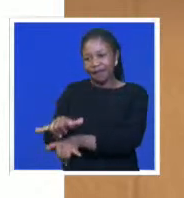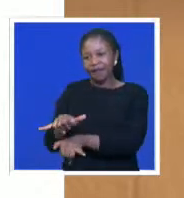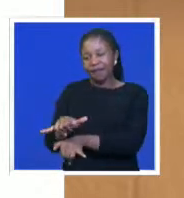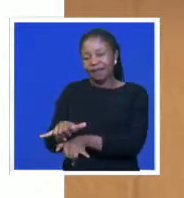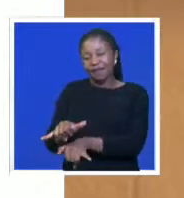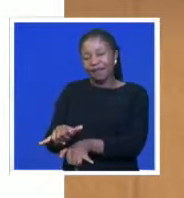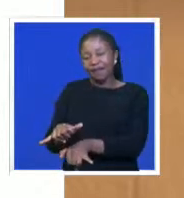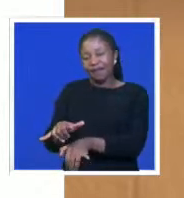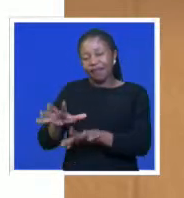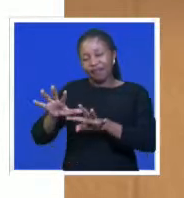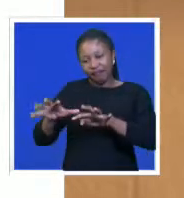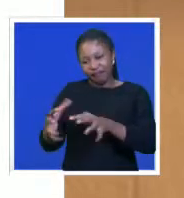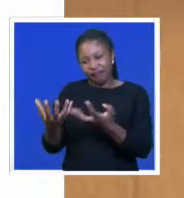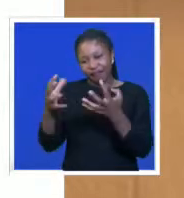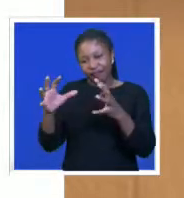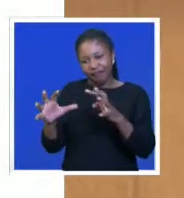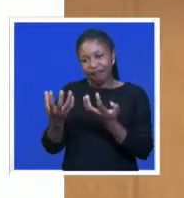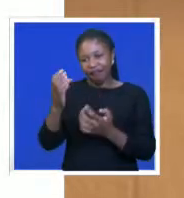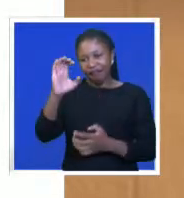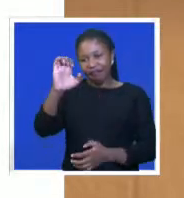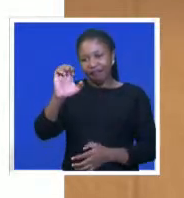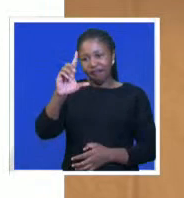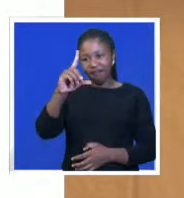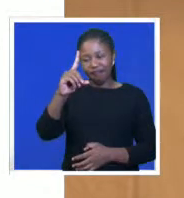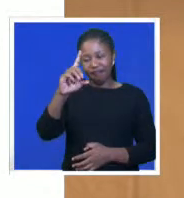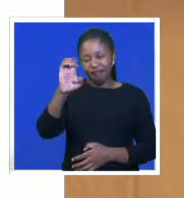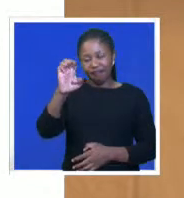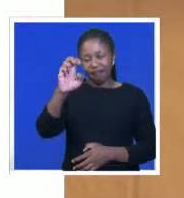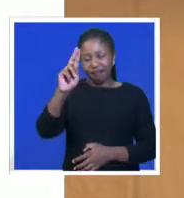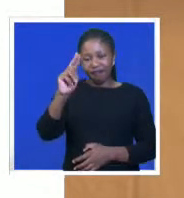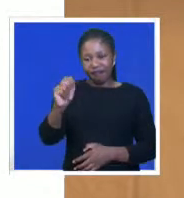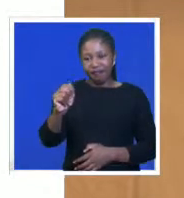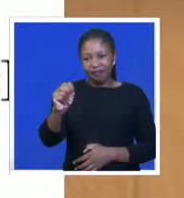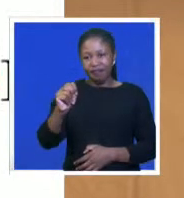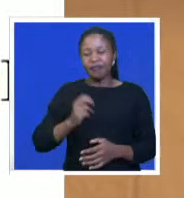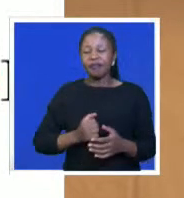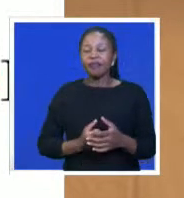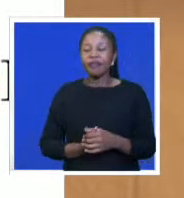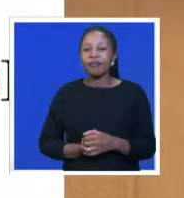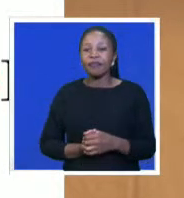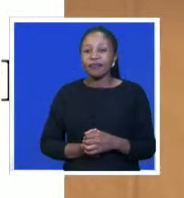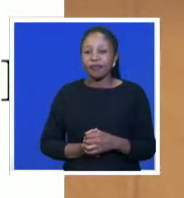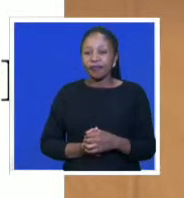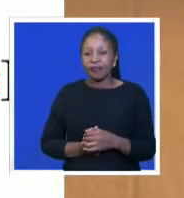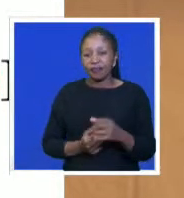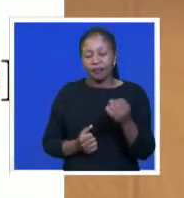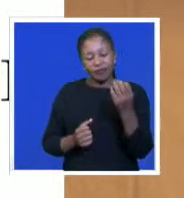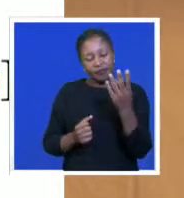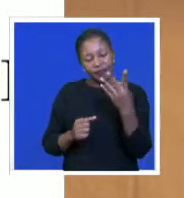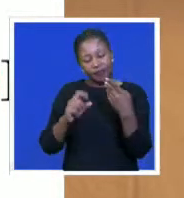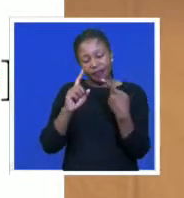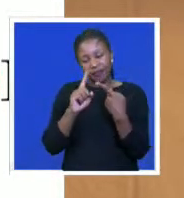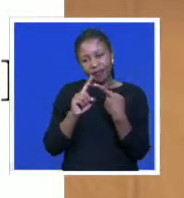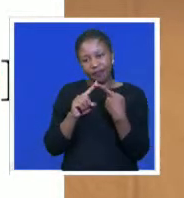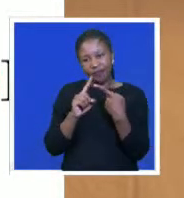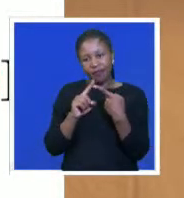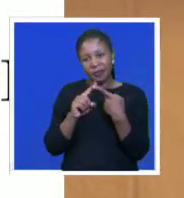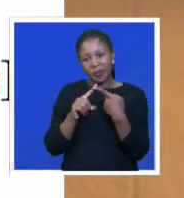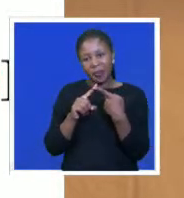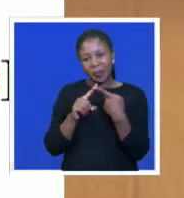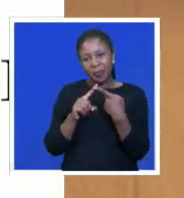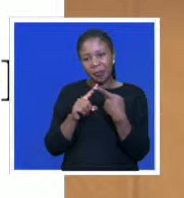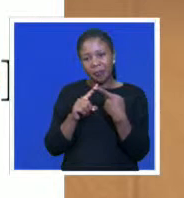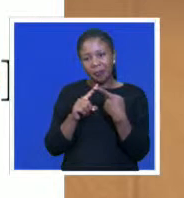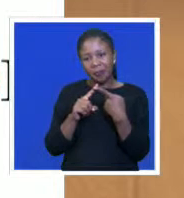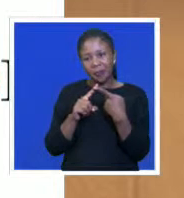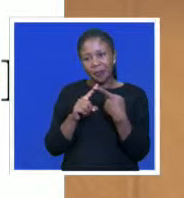of Eden. And the last question was, how was the